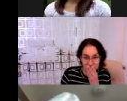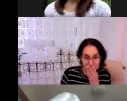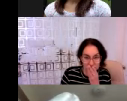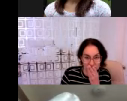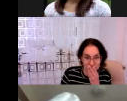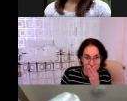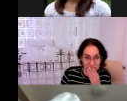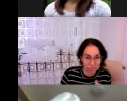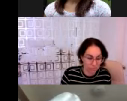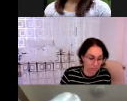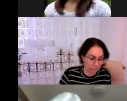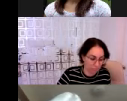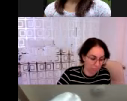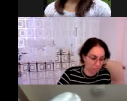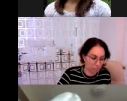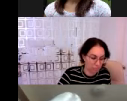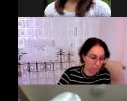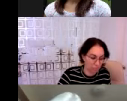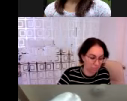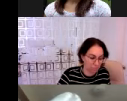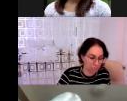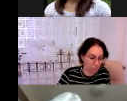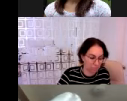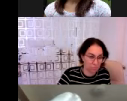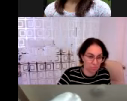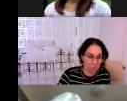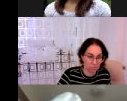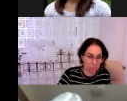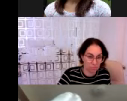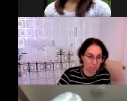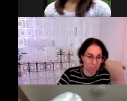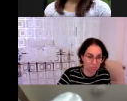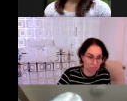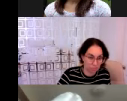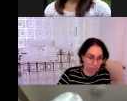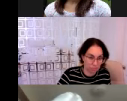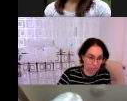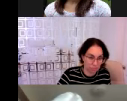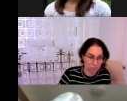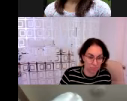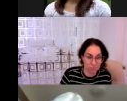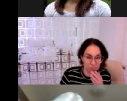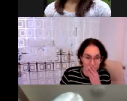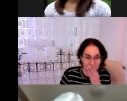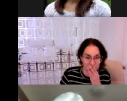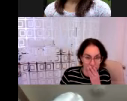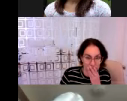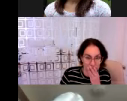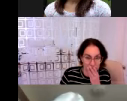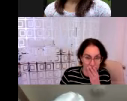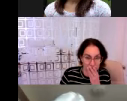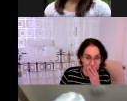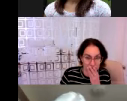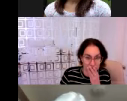anatomical bundles called fascicles. So this is showing the inferior frontal occipital fasciculus identified in one individual's brain from their diffusion